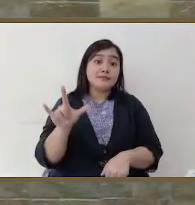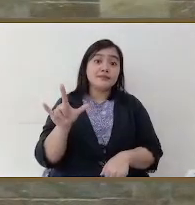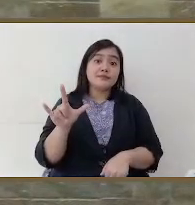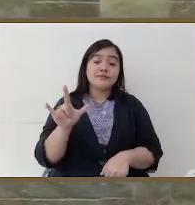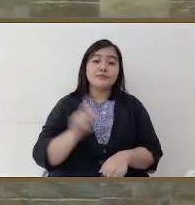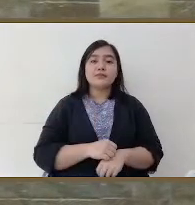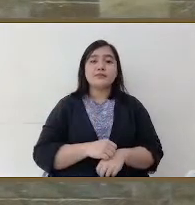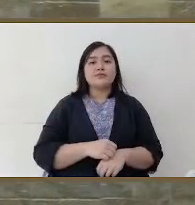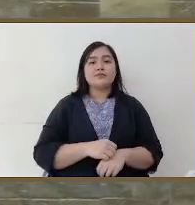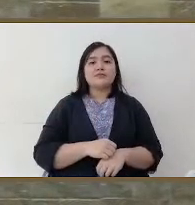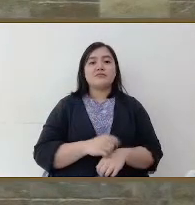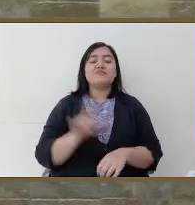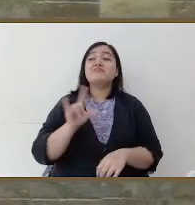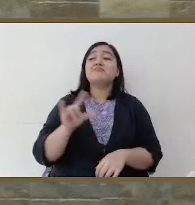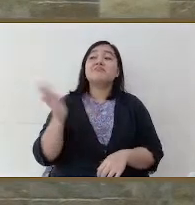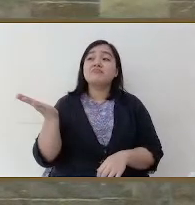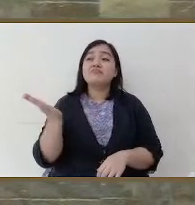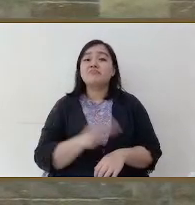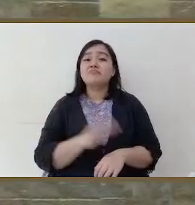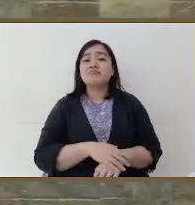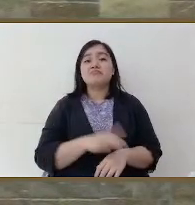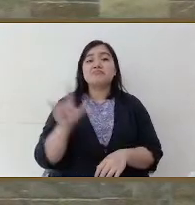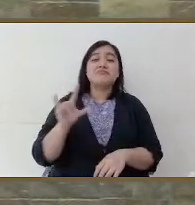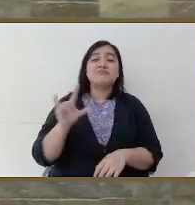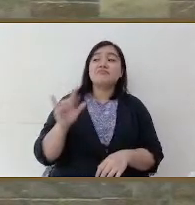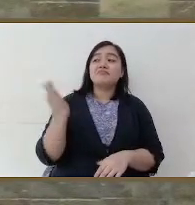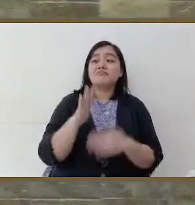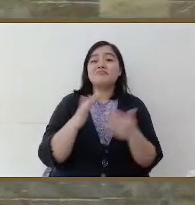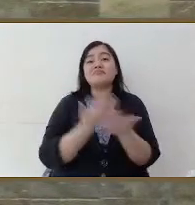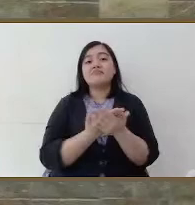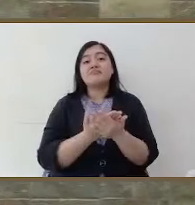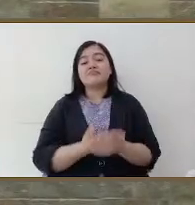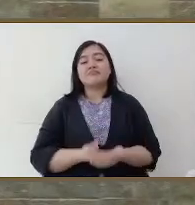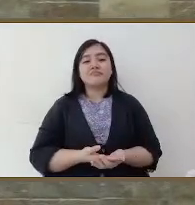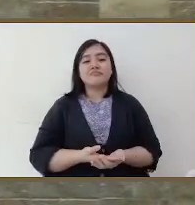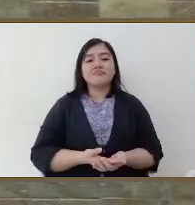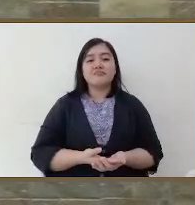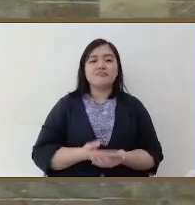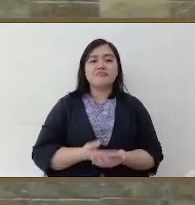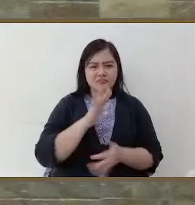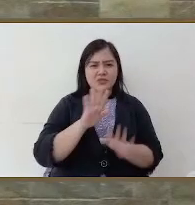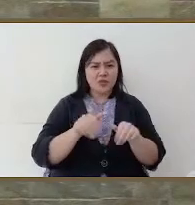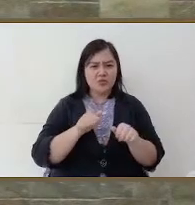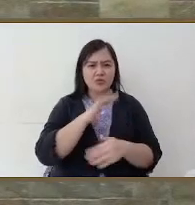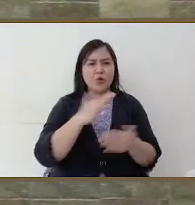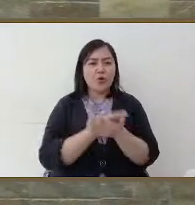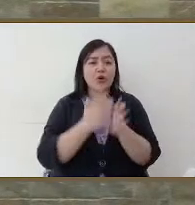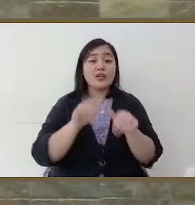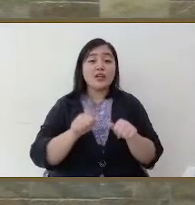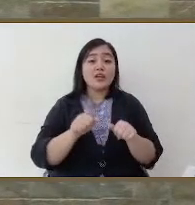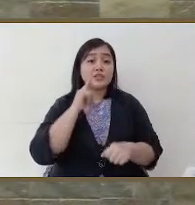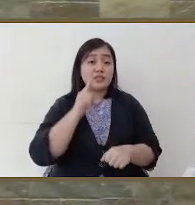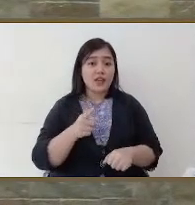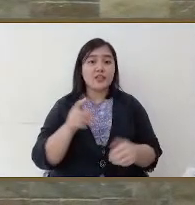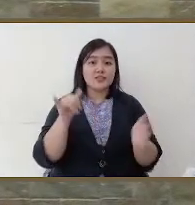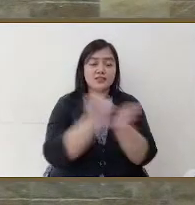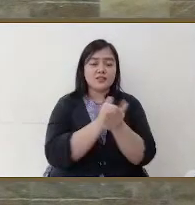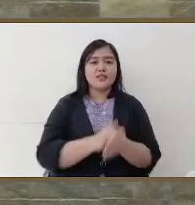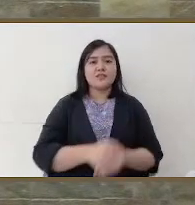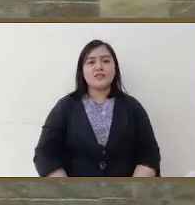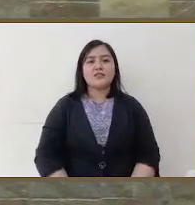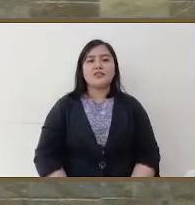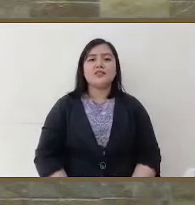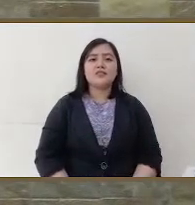baby, I love you darling, I love you honey, I love you, oh man, I'm telling you, everybody in the house, mga kapatid, they knew how to say I love you.